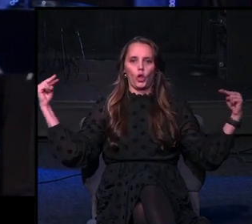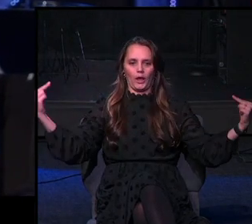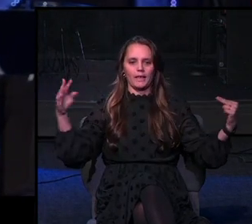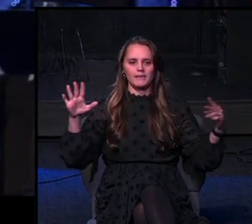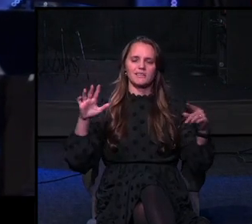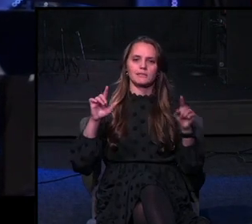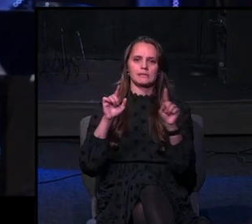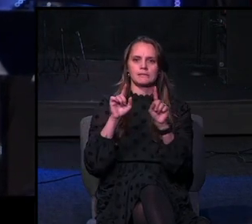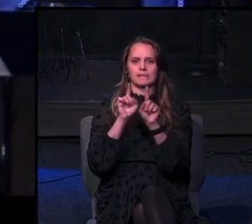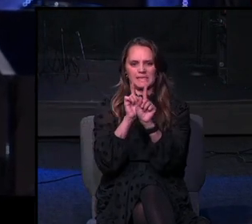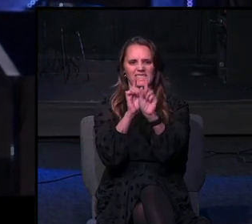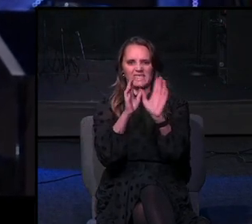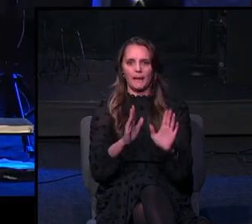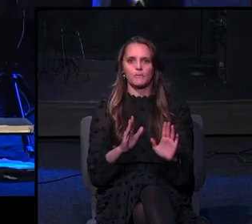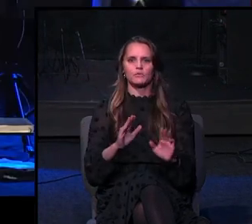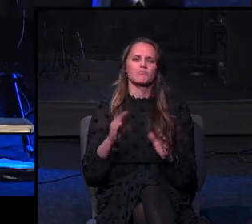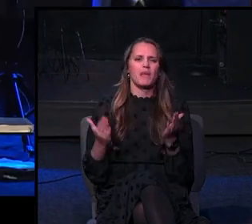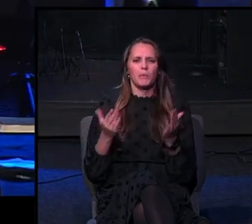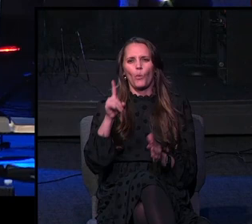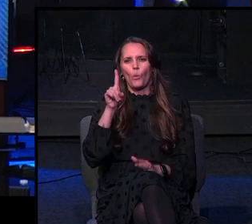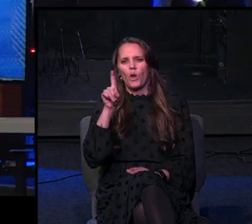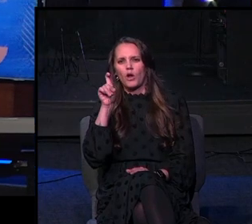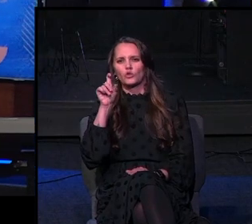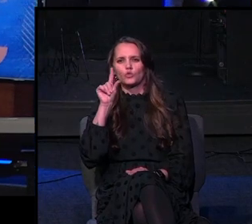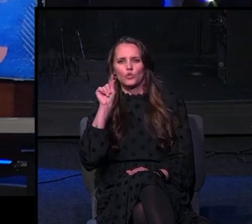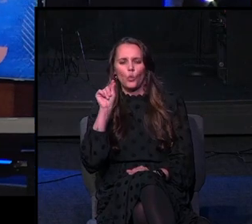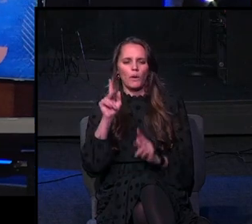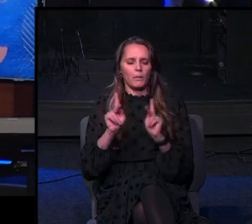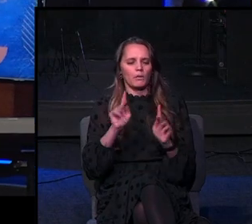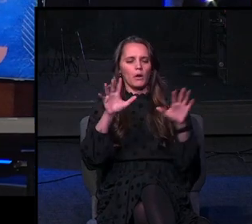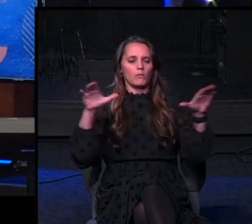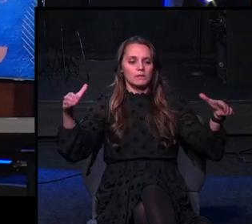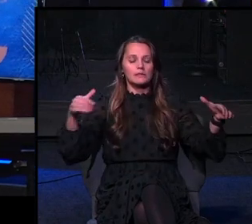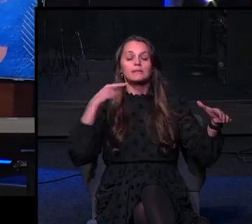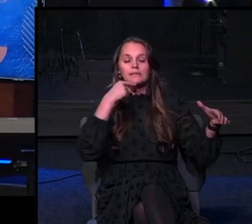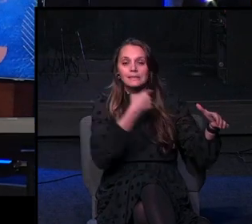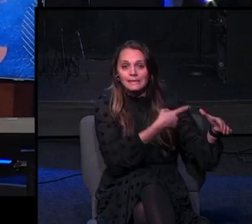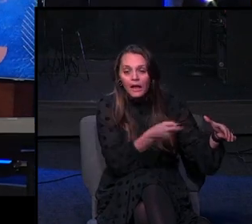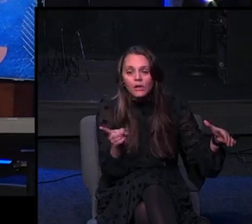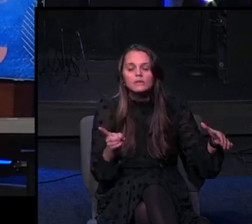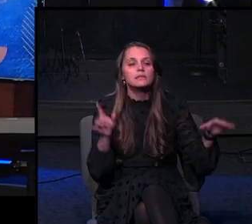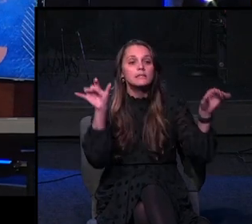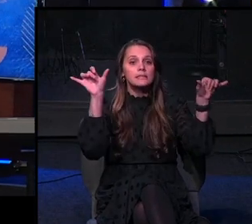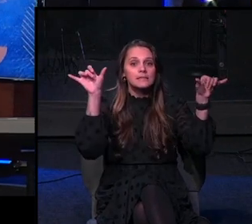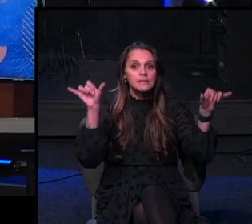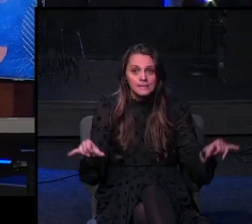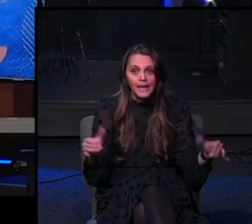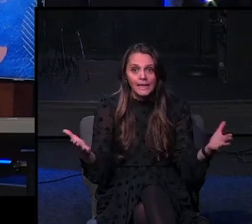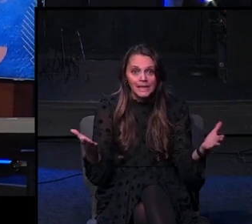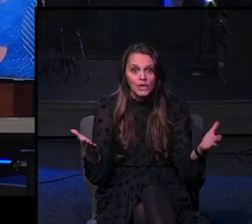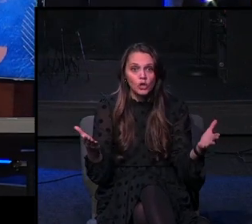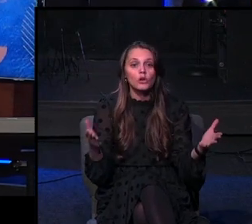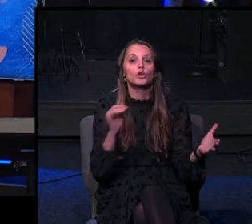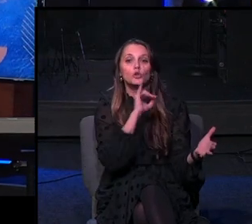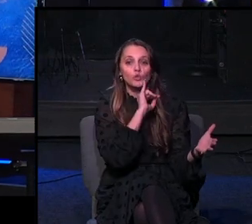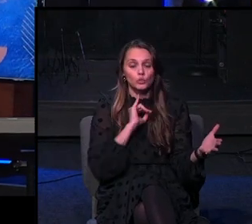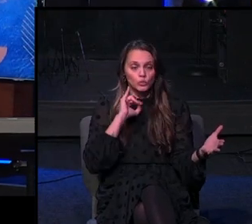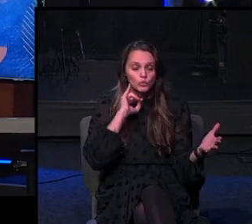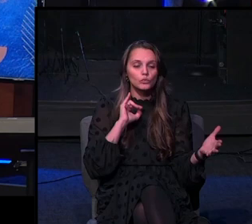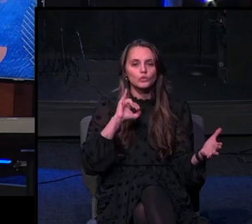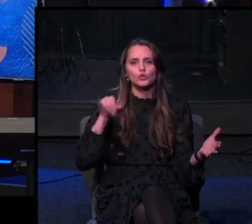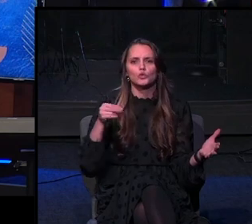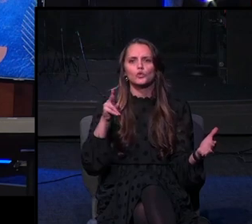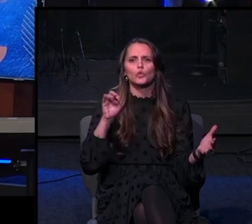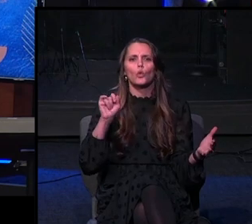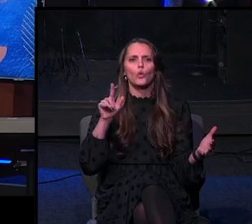120. He's looking at all of them and he says, it is better for you to stay here, stay in Jerusalem, because I have a gift for you that